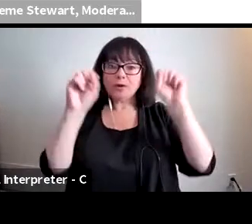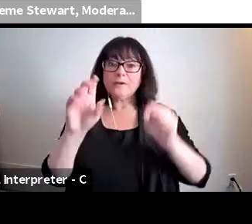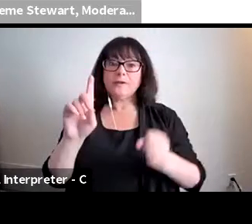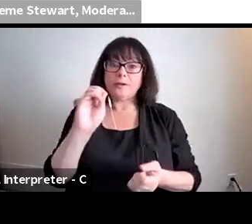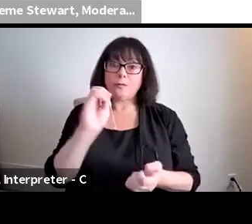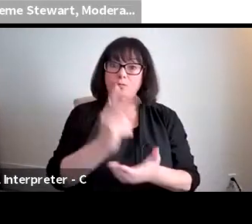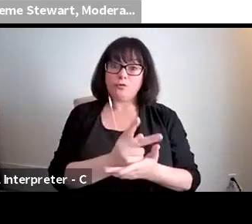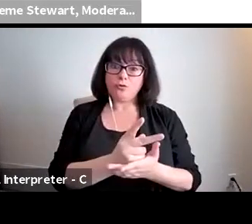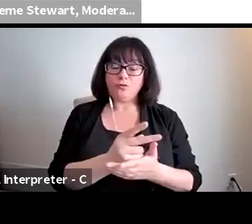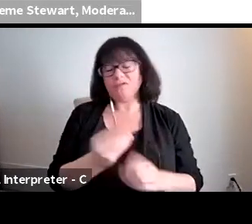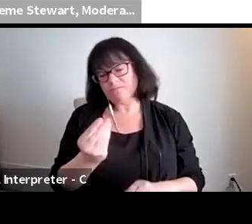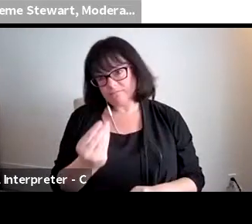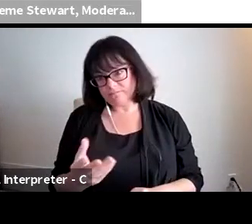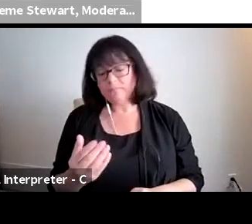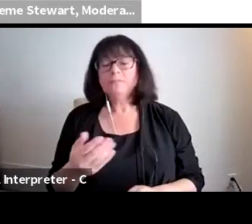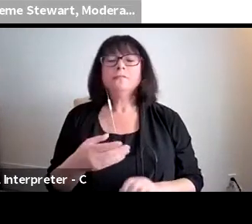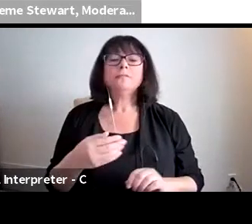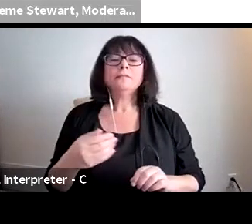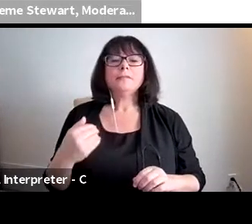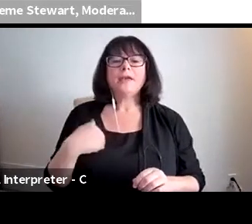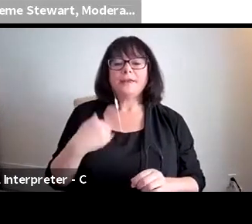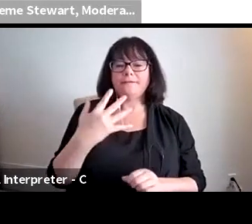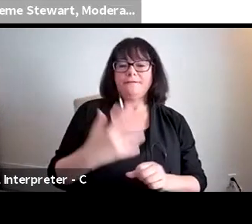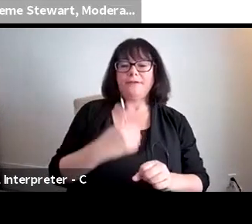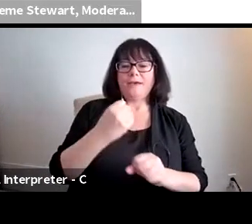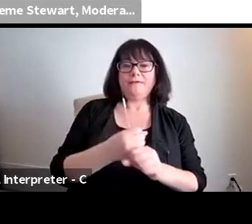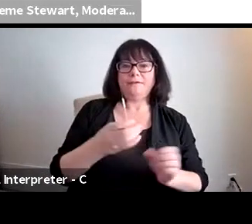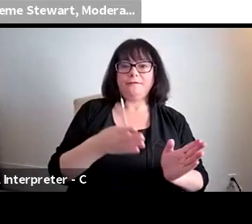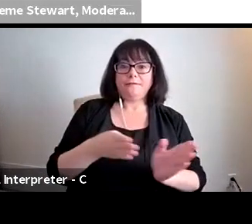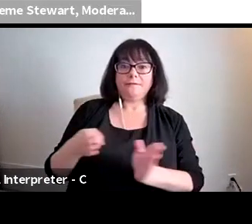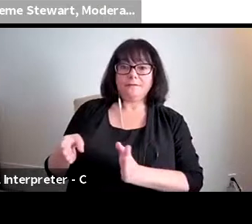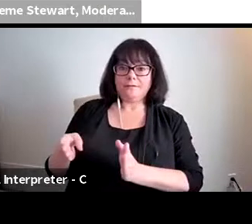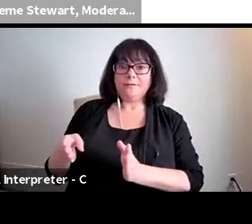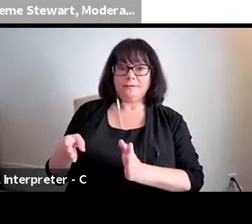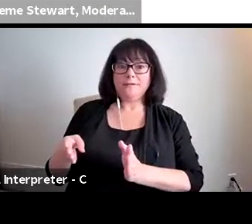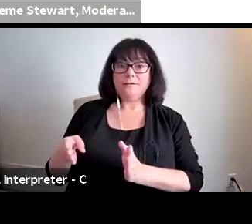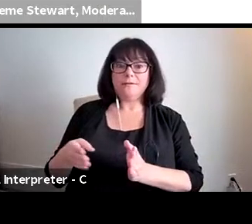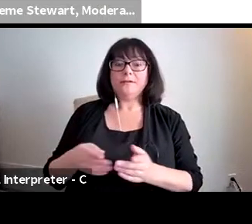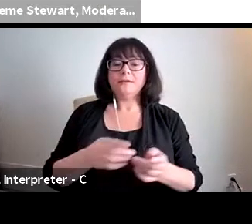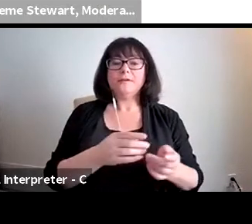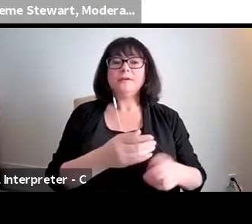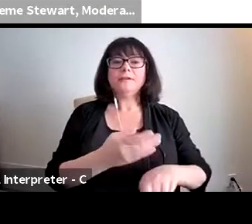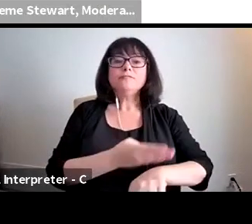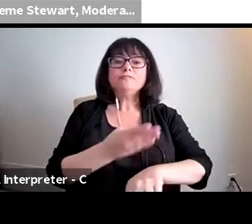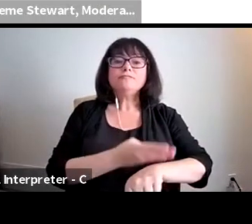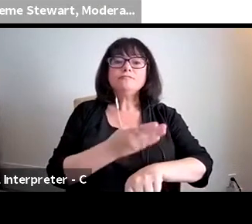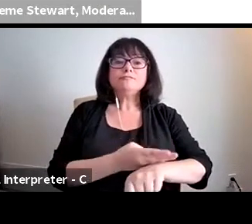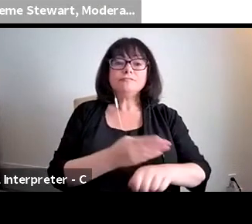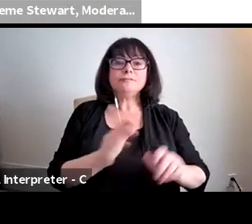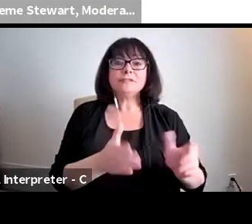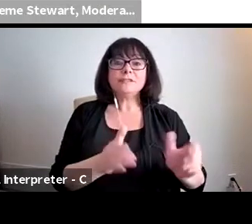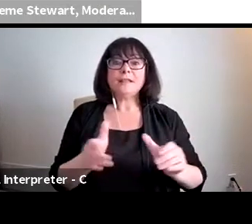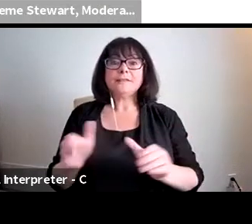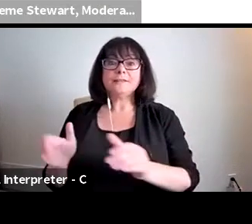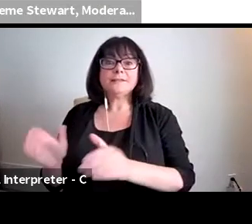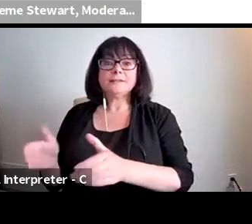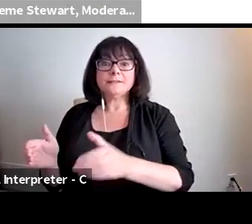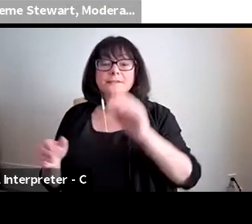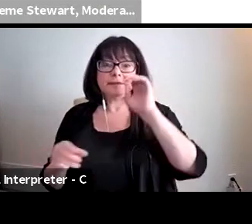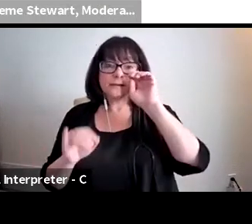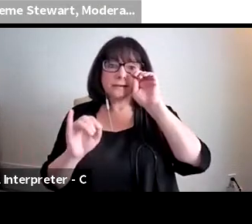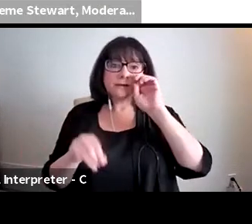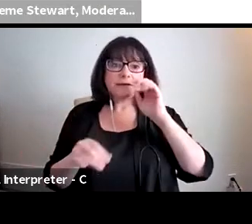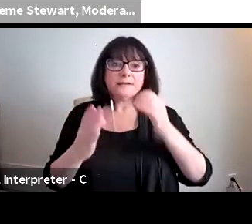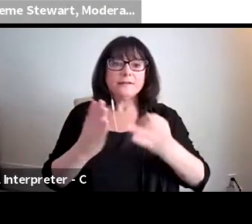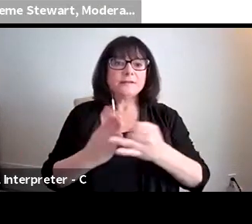a 5-year plan for classroom renewal that had been funded through the board